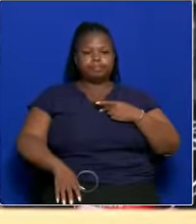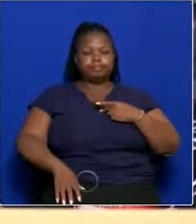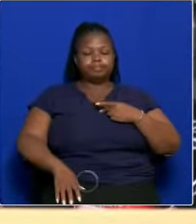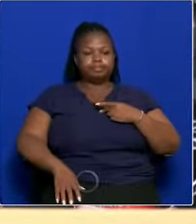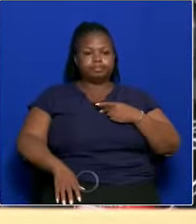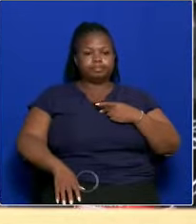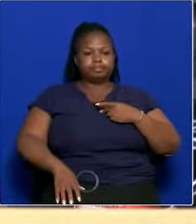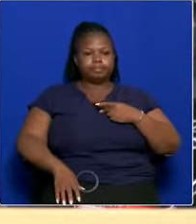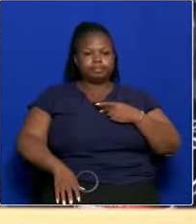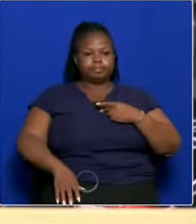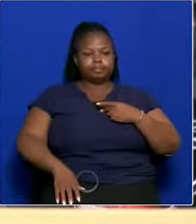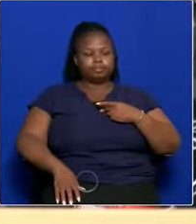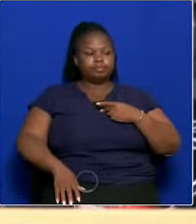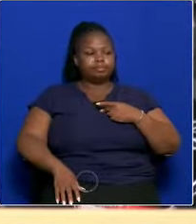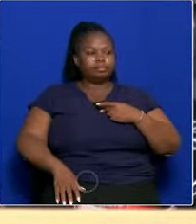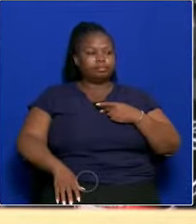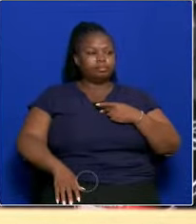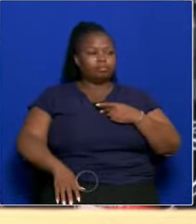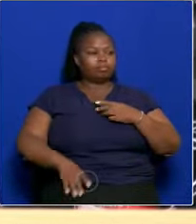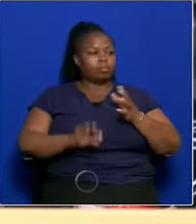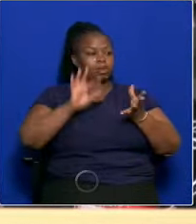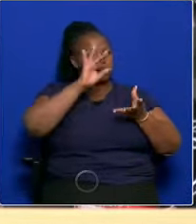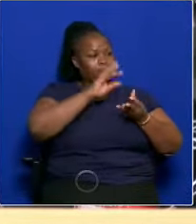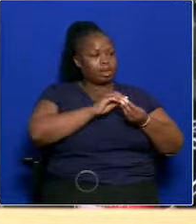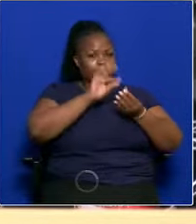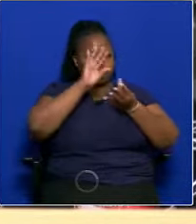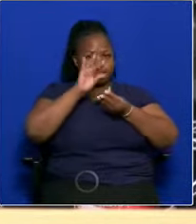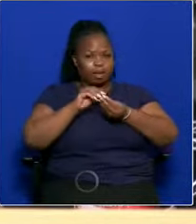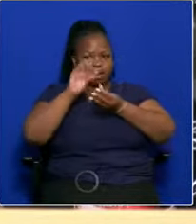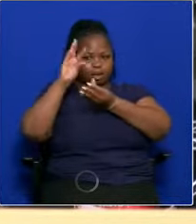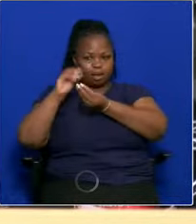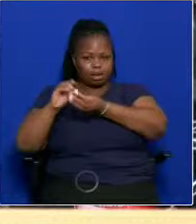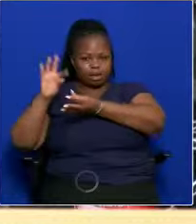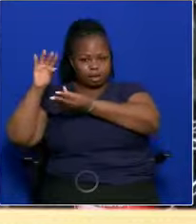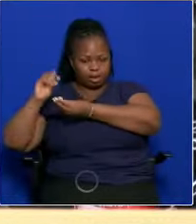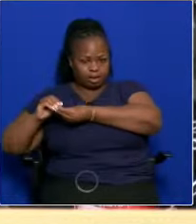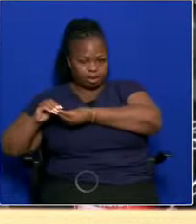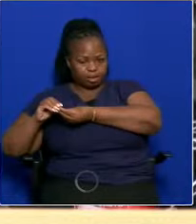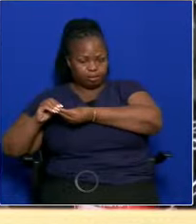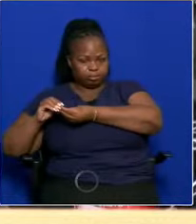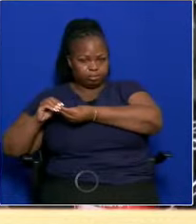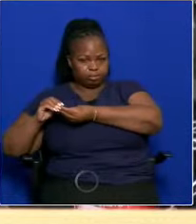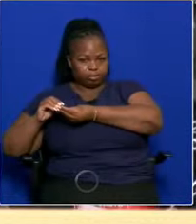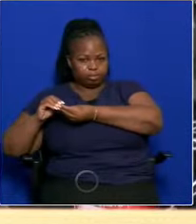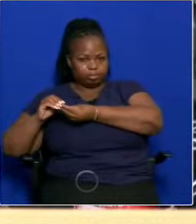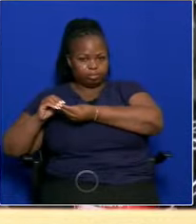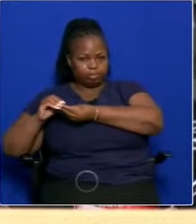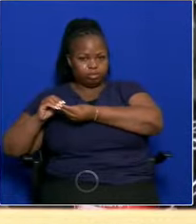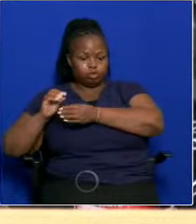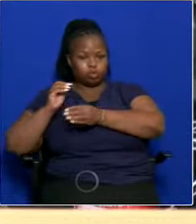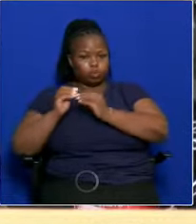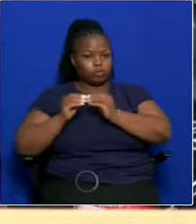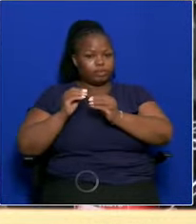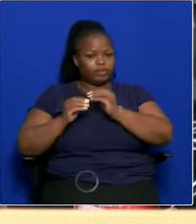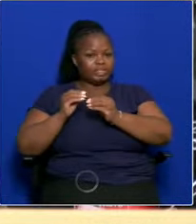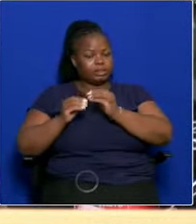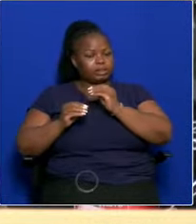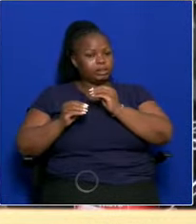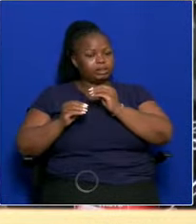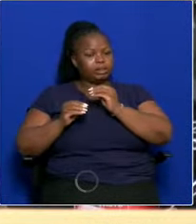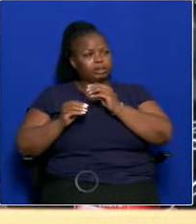Once you add all of these figures that you say are the repairs, you get